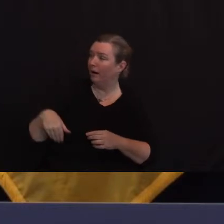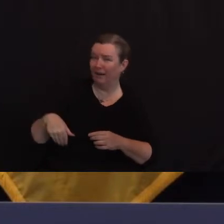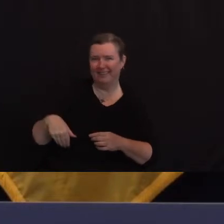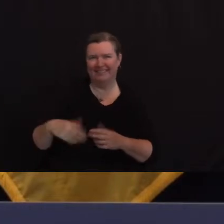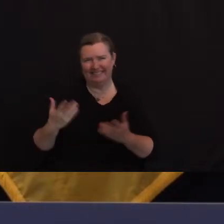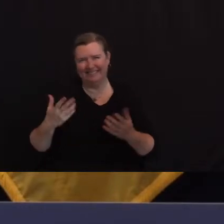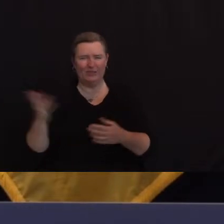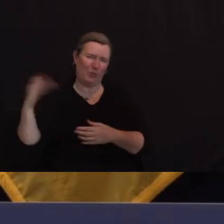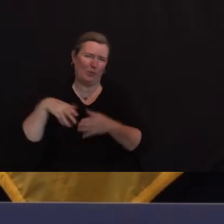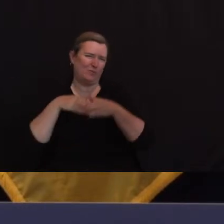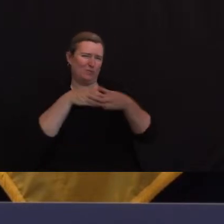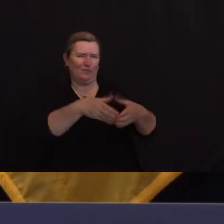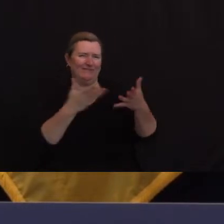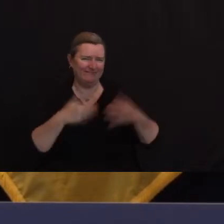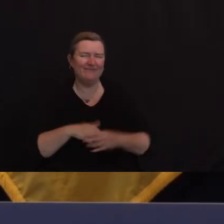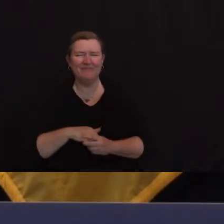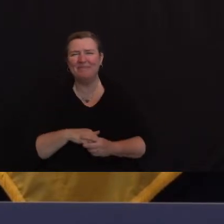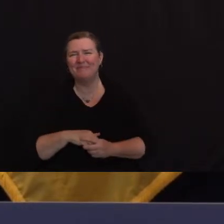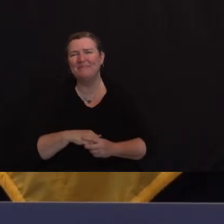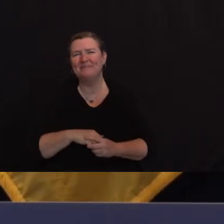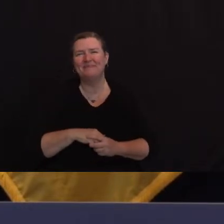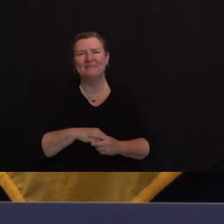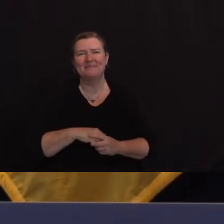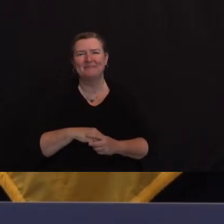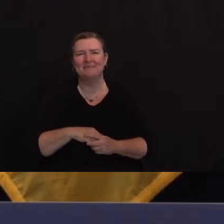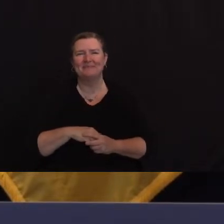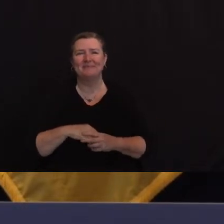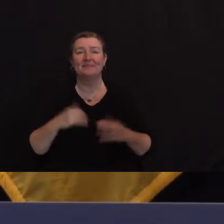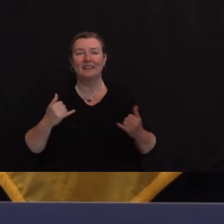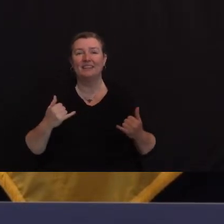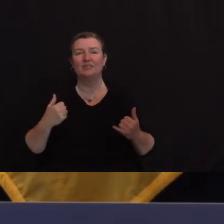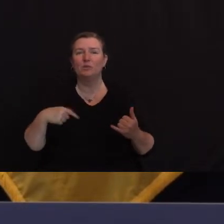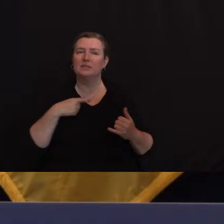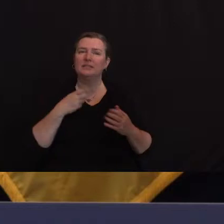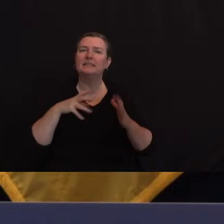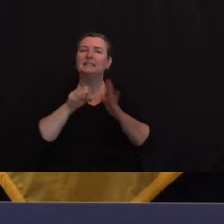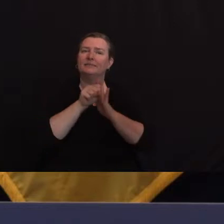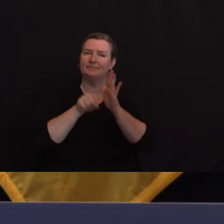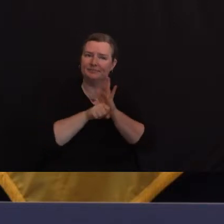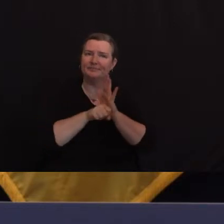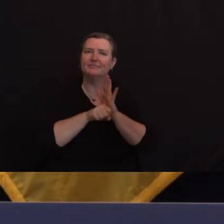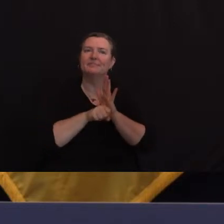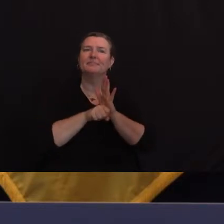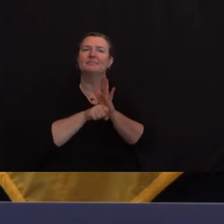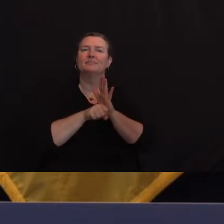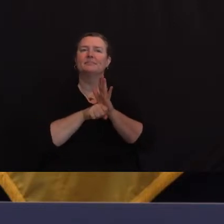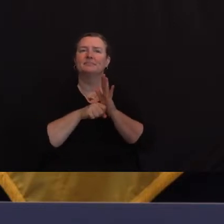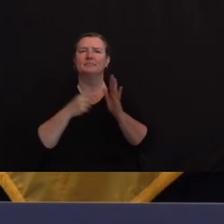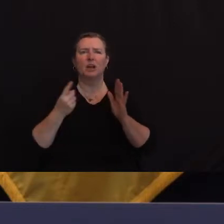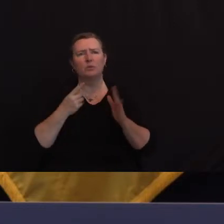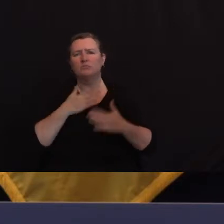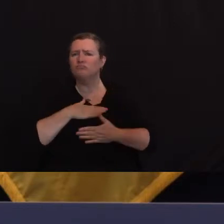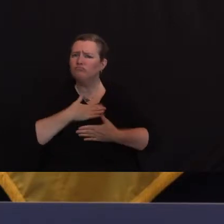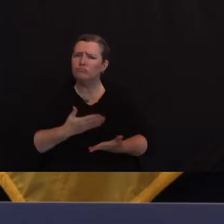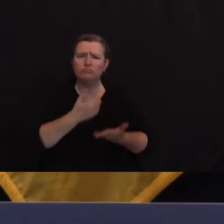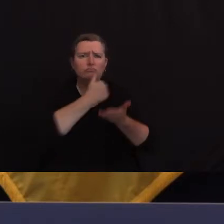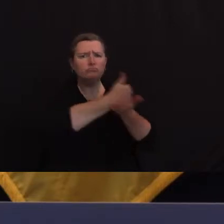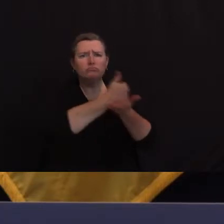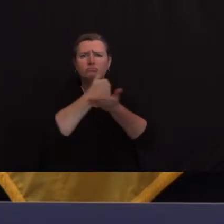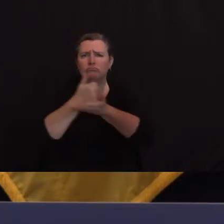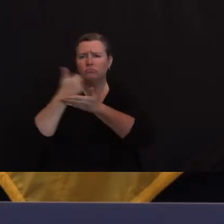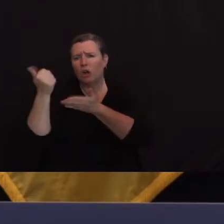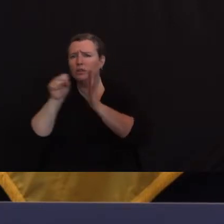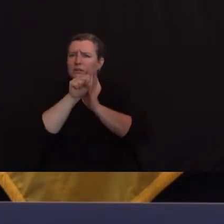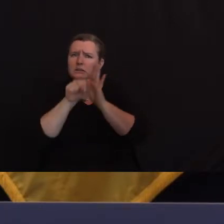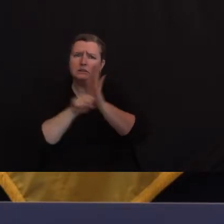Amen to, we always want to be the state that's here for other states in need or other crises in need.